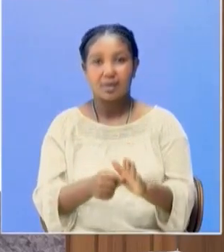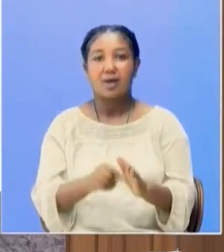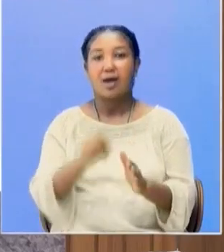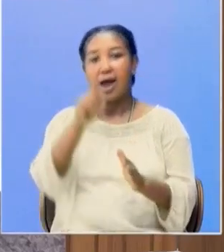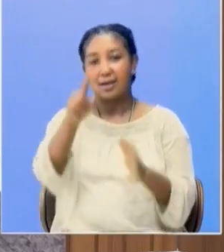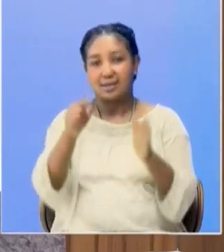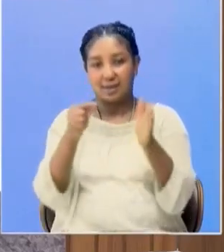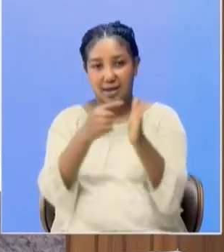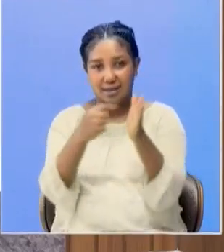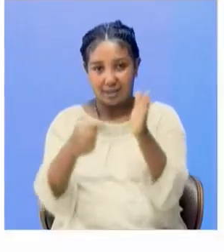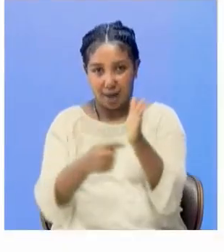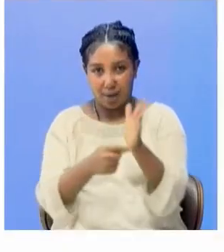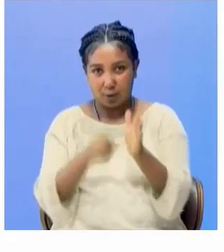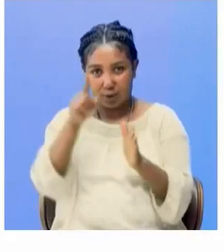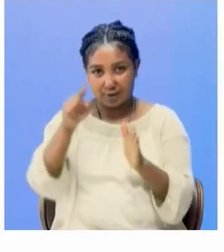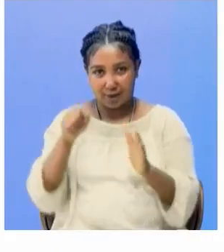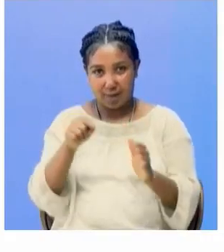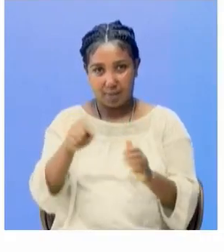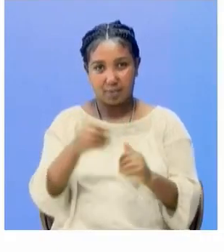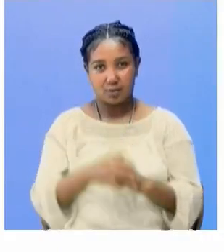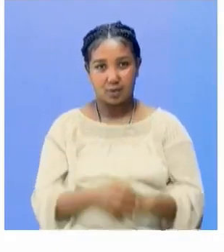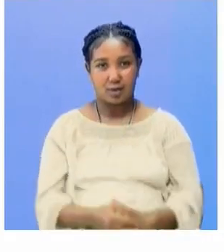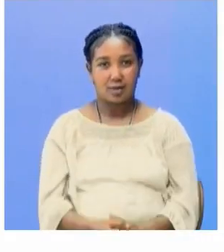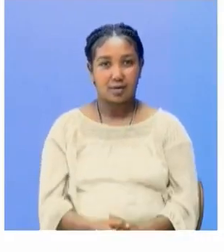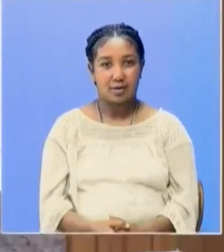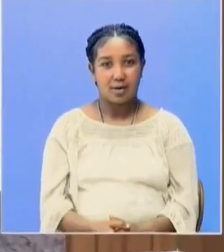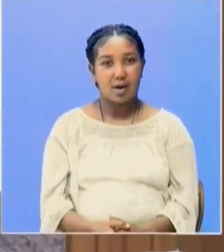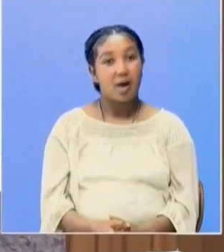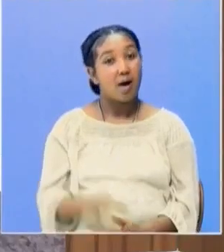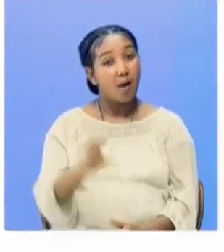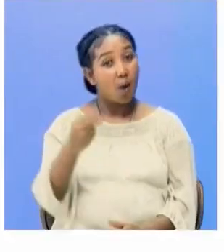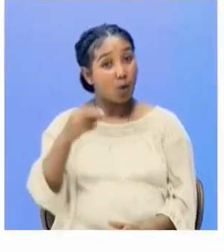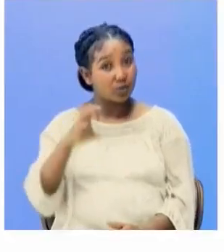exclamatory? Just listen here. Ought.